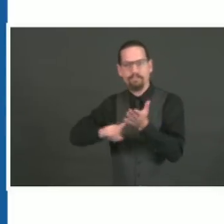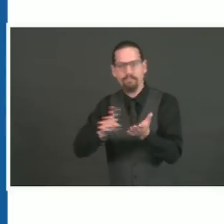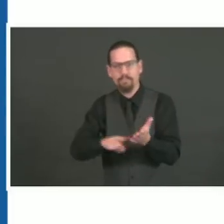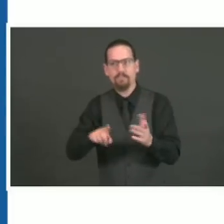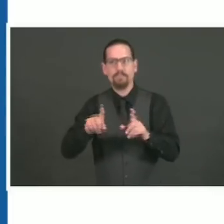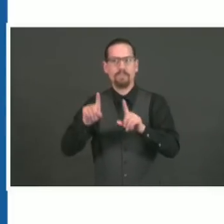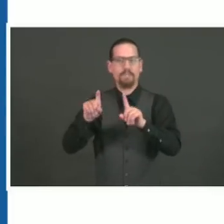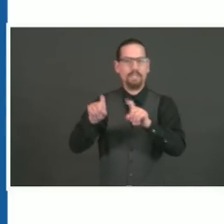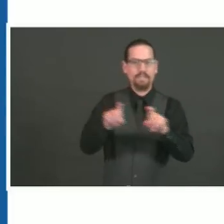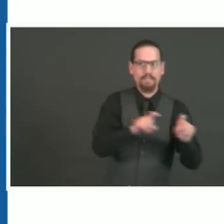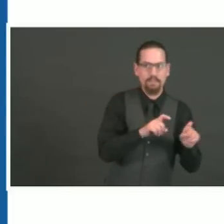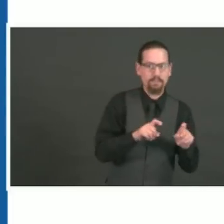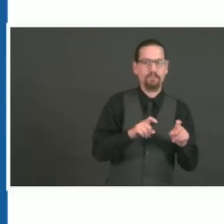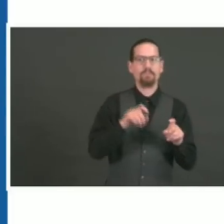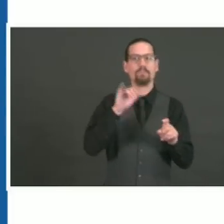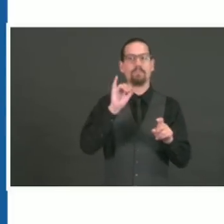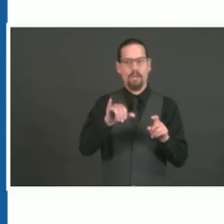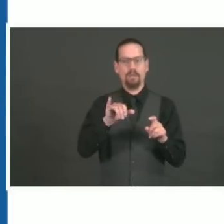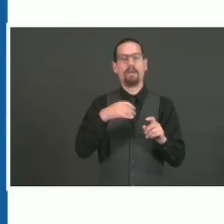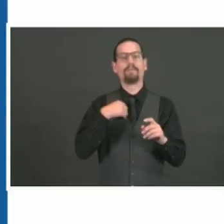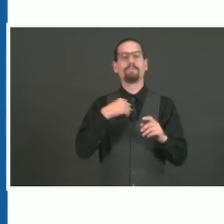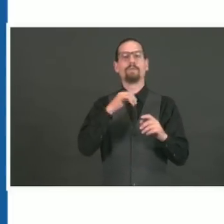or a hybrid model, for example.